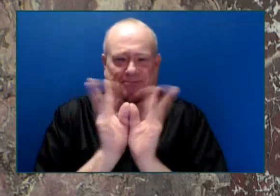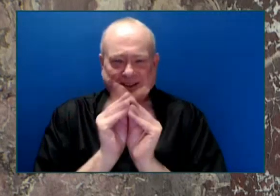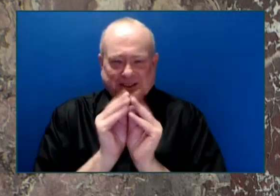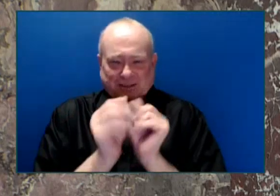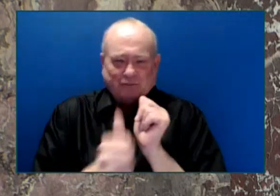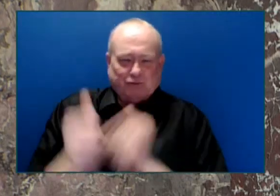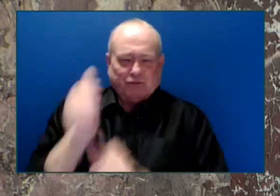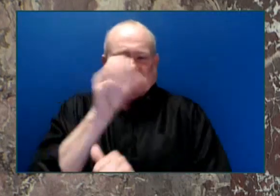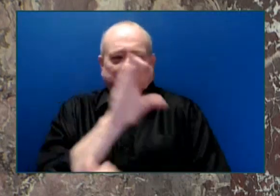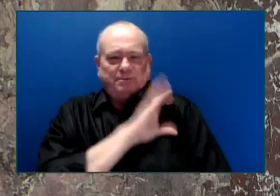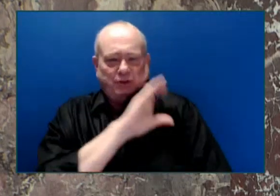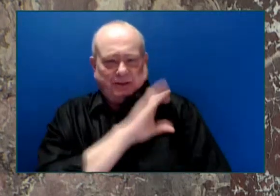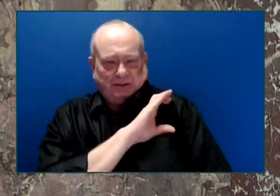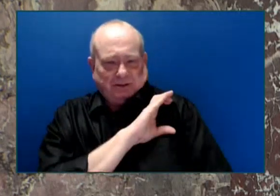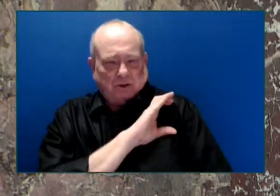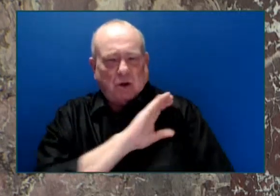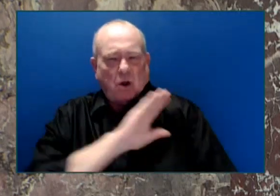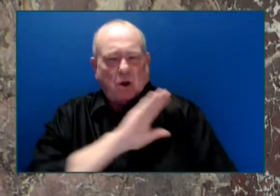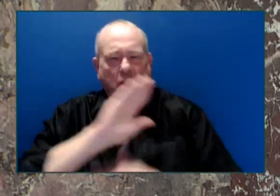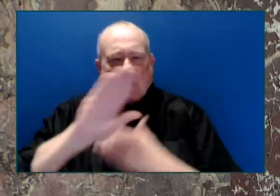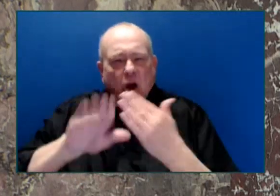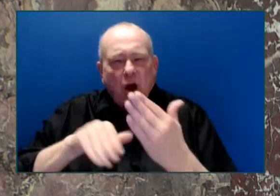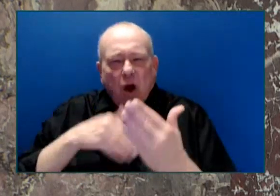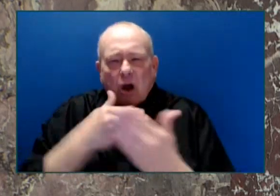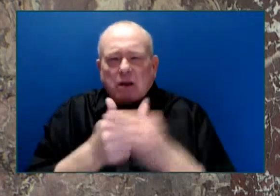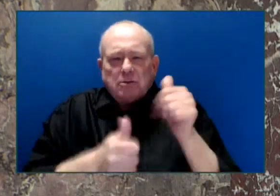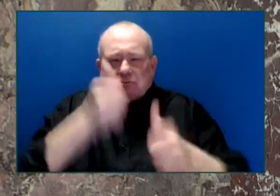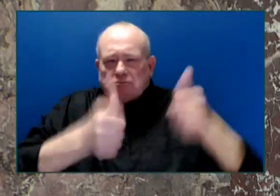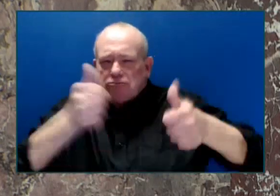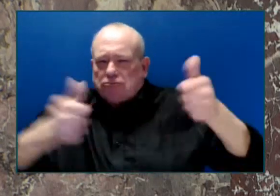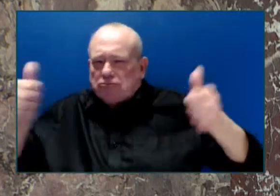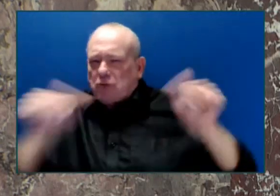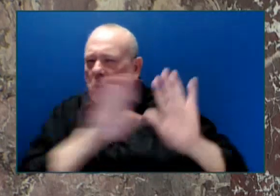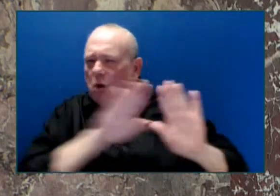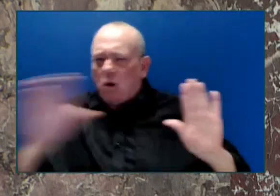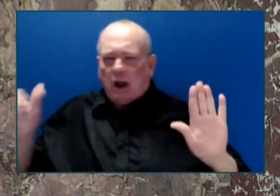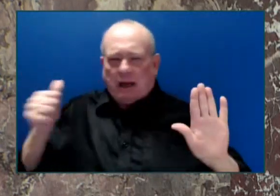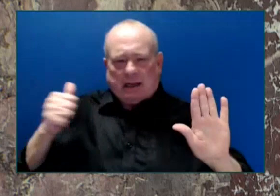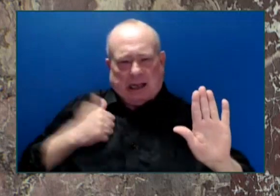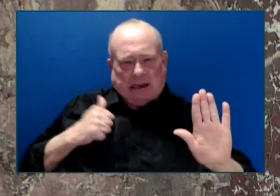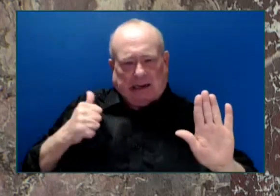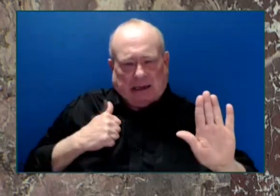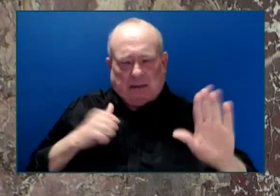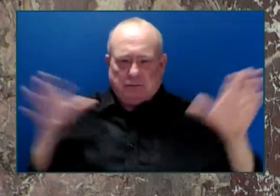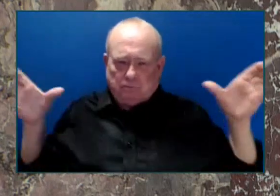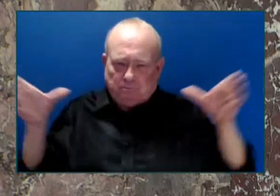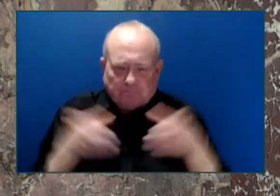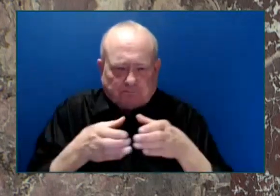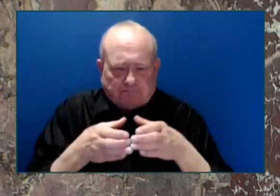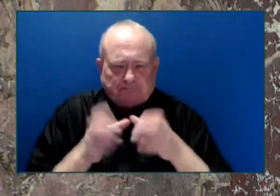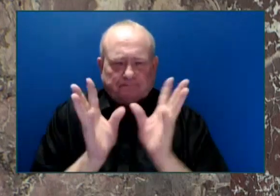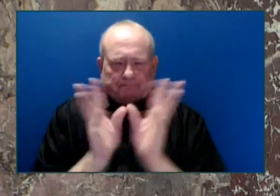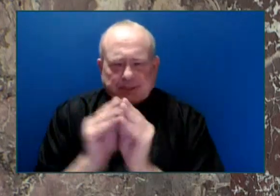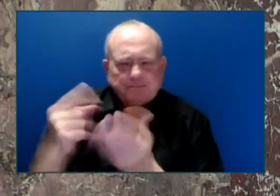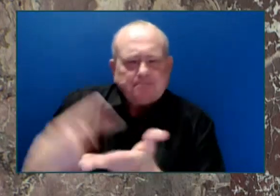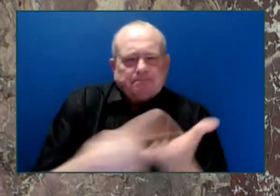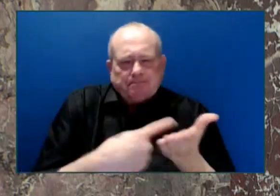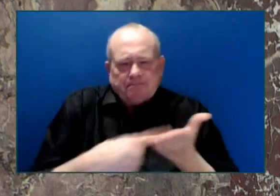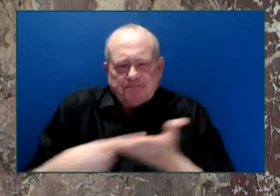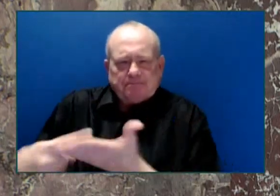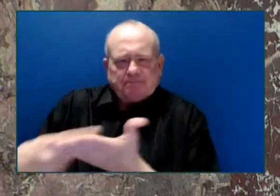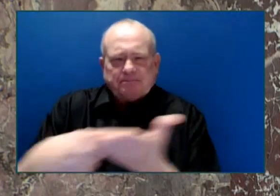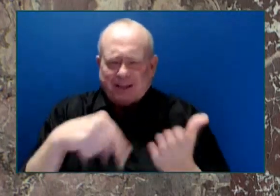country. This is a very serious issue, Honourable Speaker. It deserves to be treated with seriousness. And I have to say,